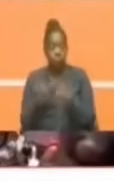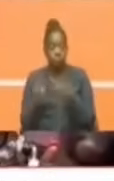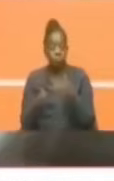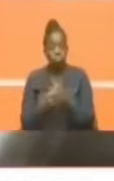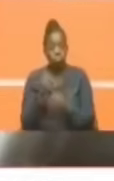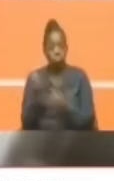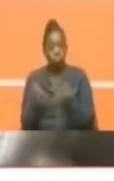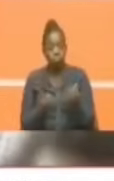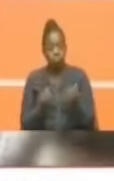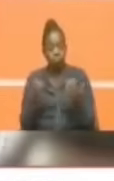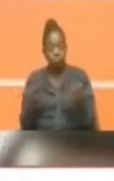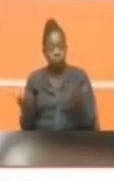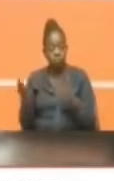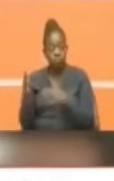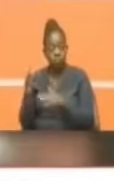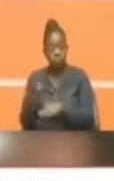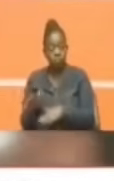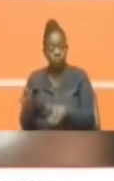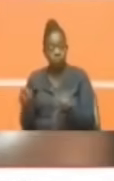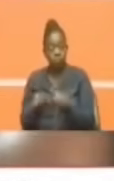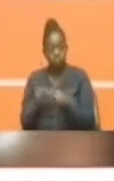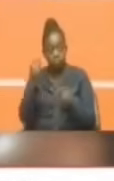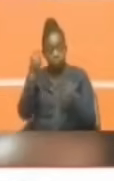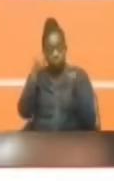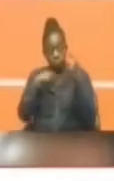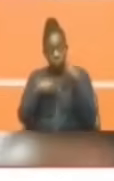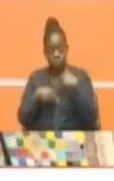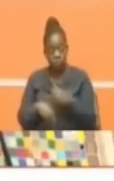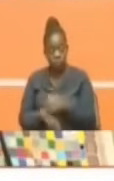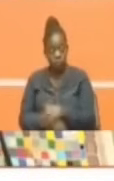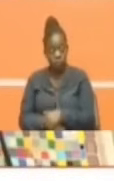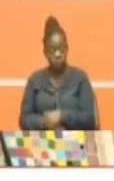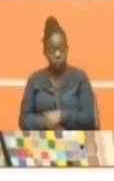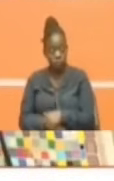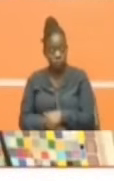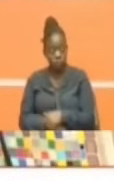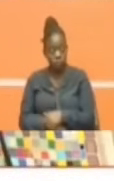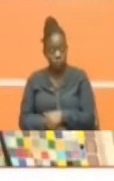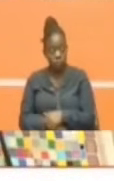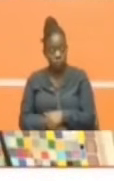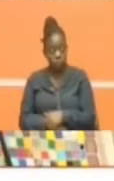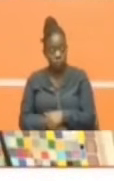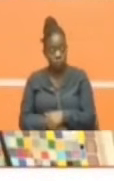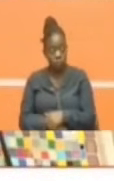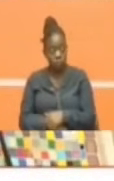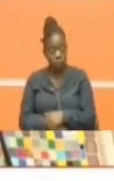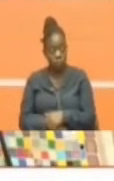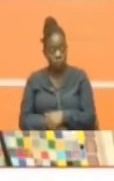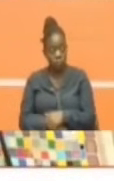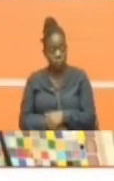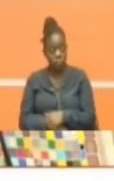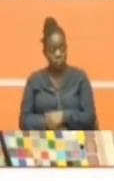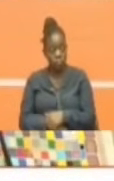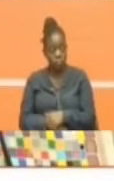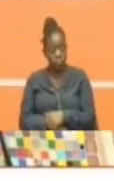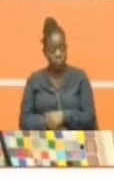omugenzi mwe yafiiridde olw'amaziga ne gamuyitamu. Anjeko Nawasani.